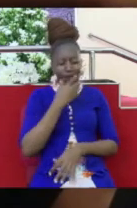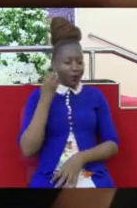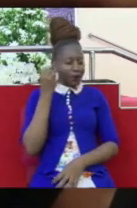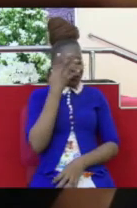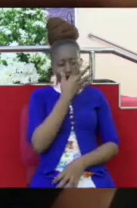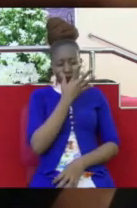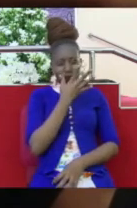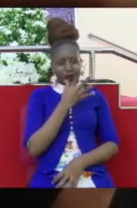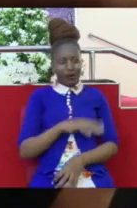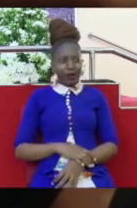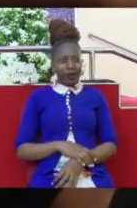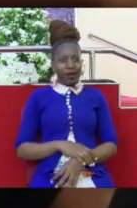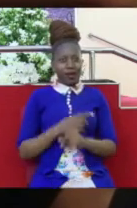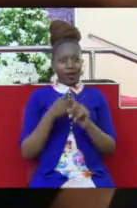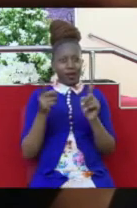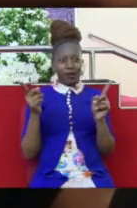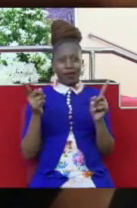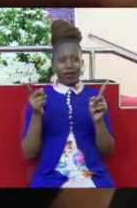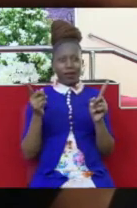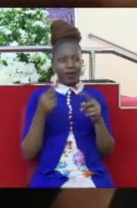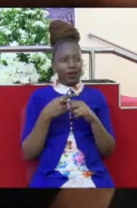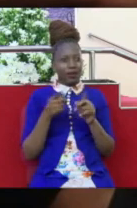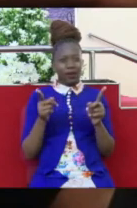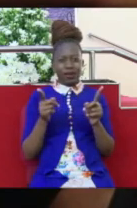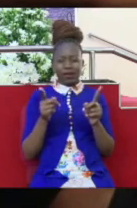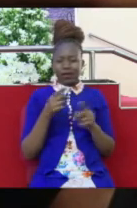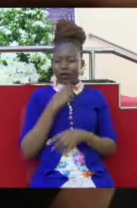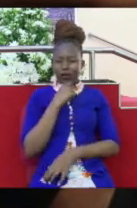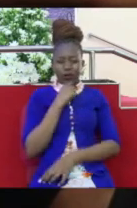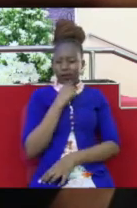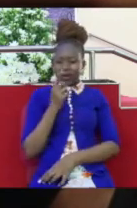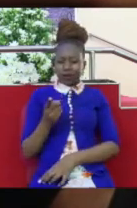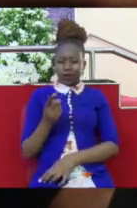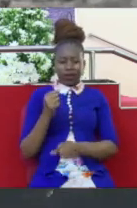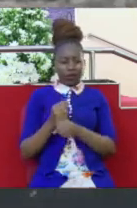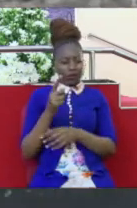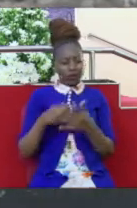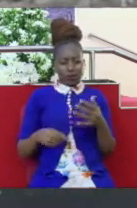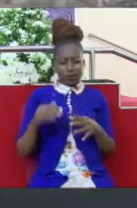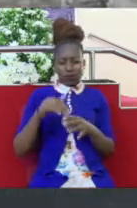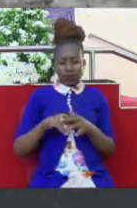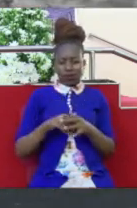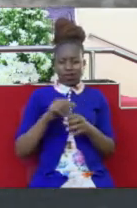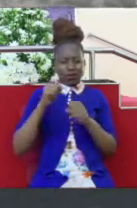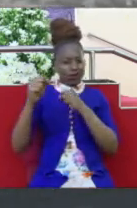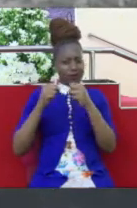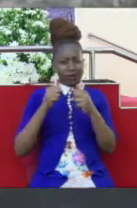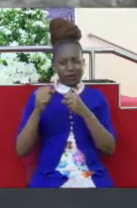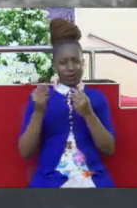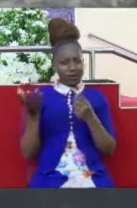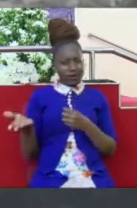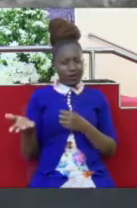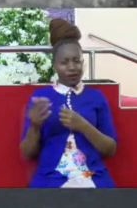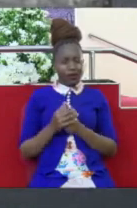scene? Unamwangalia huyu ni mrembo anafanya nini katika sehemu ya vita? You better get that right. Oh, you did. Okay, so. But the fact of the